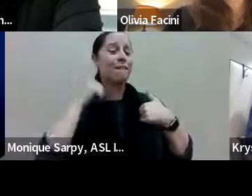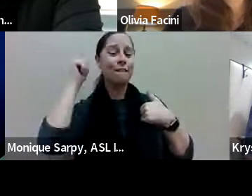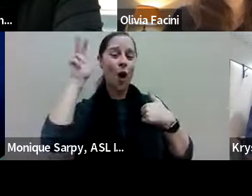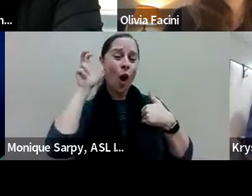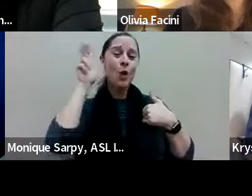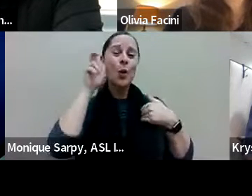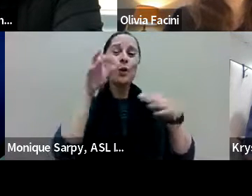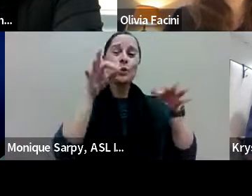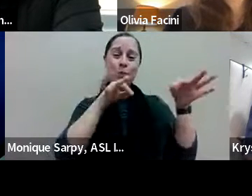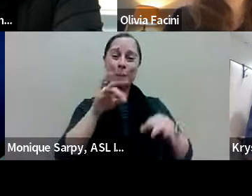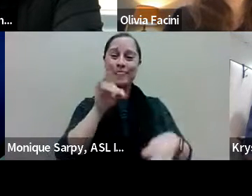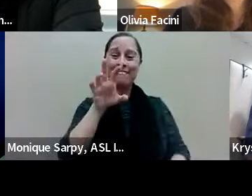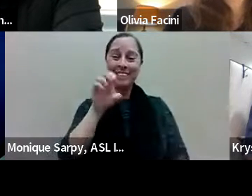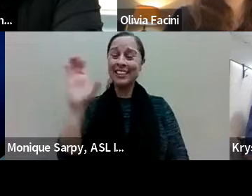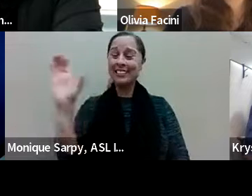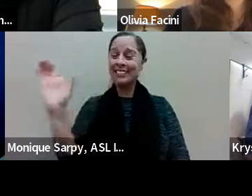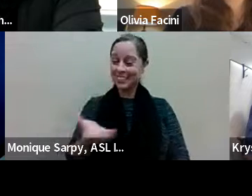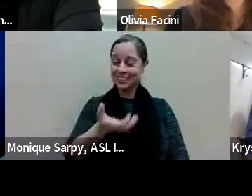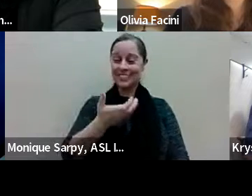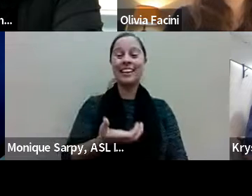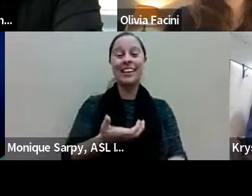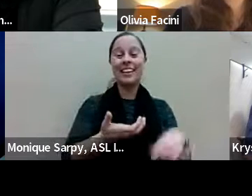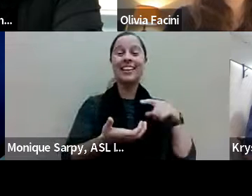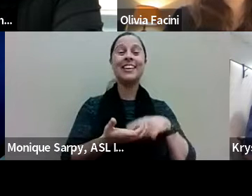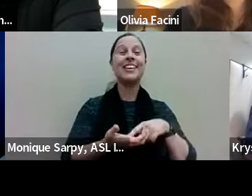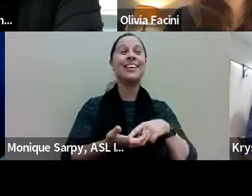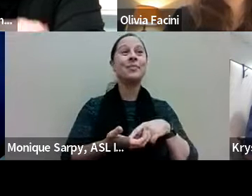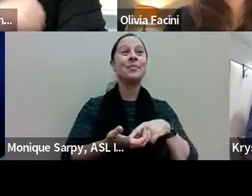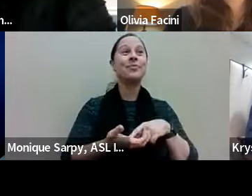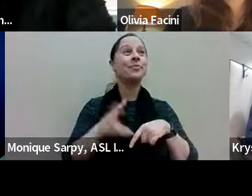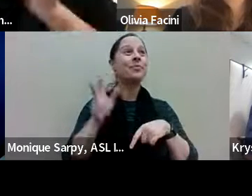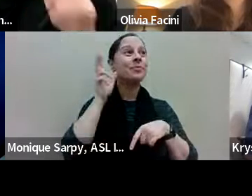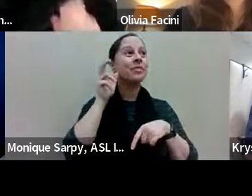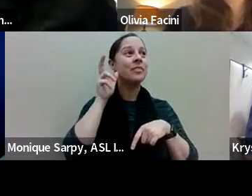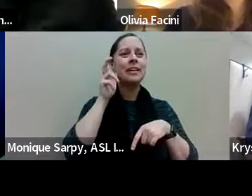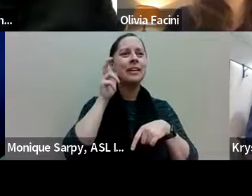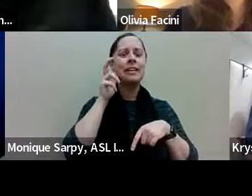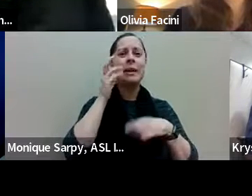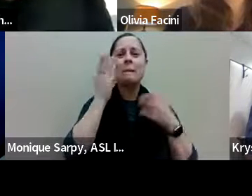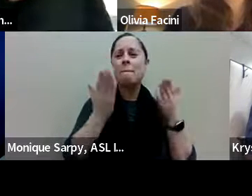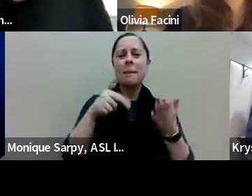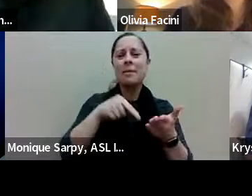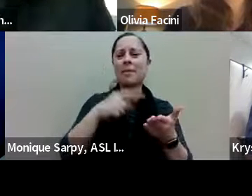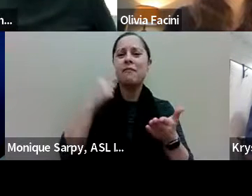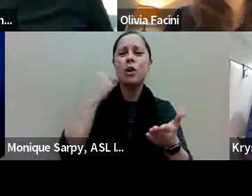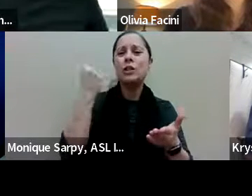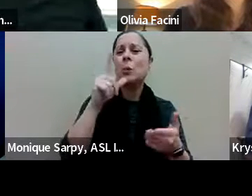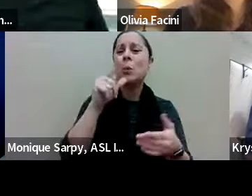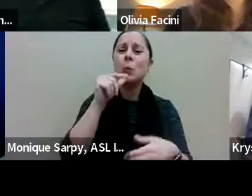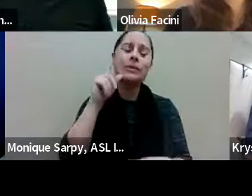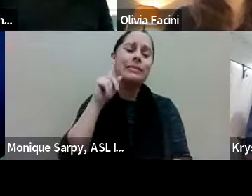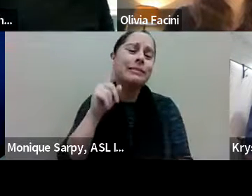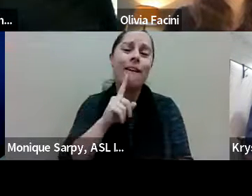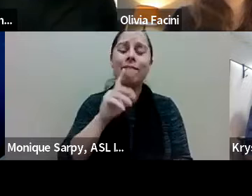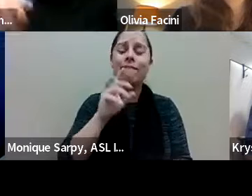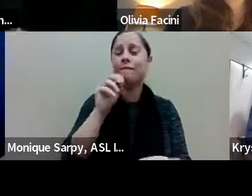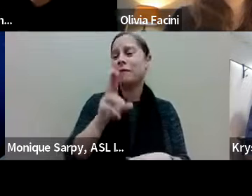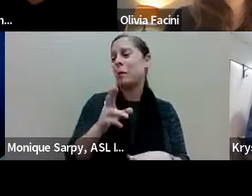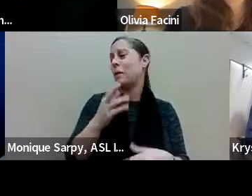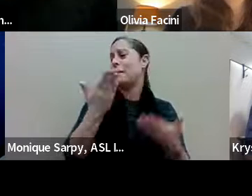they'll be giving me a device that's for someone who might be deaf or hard of